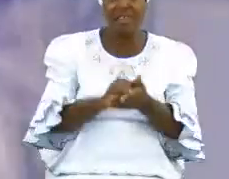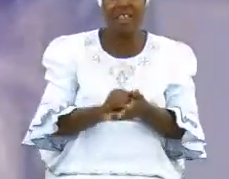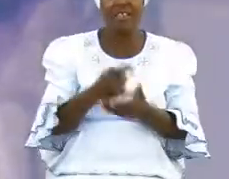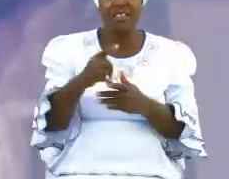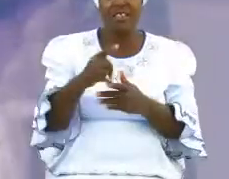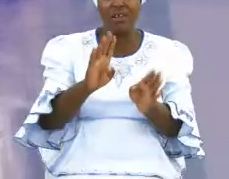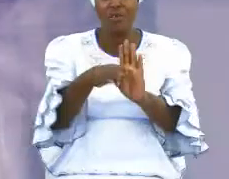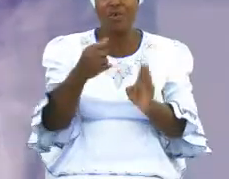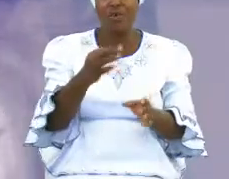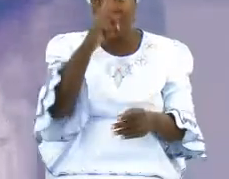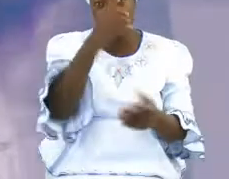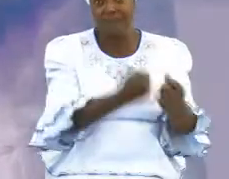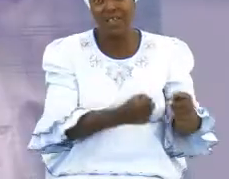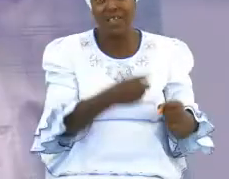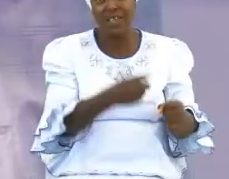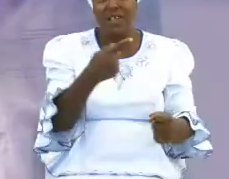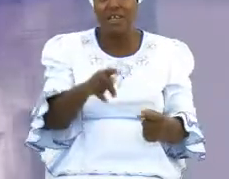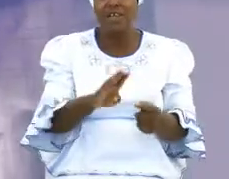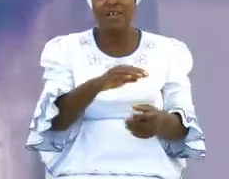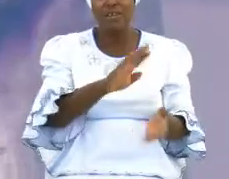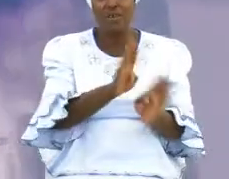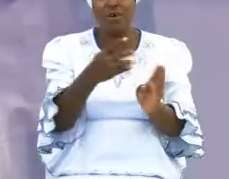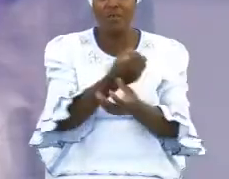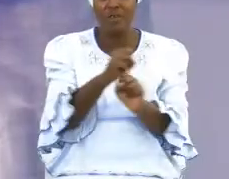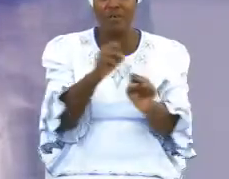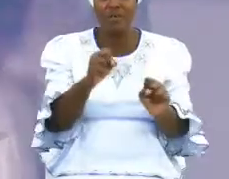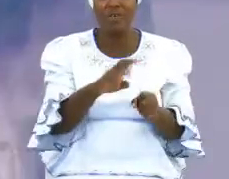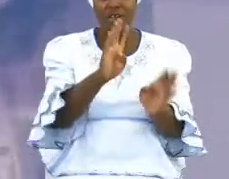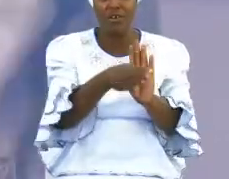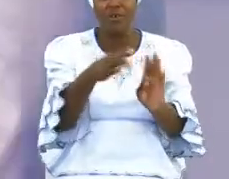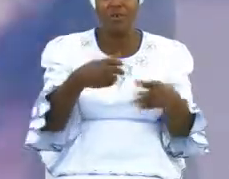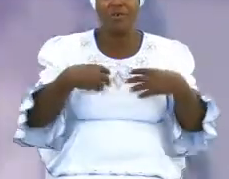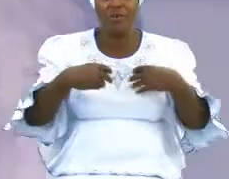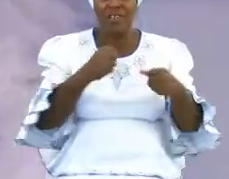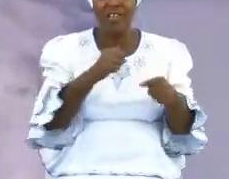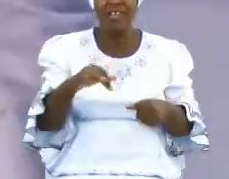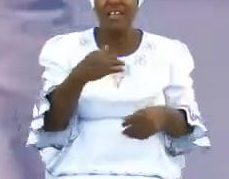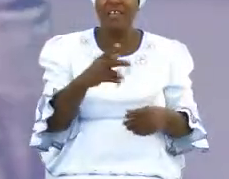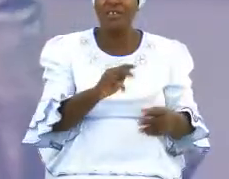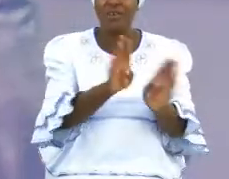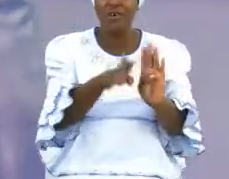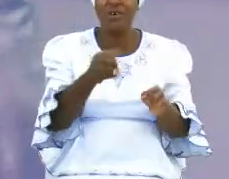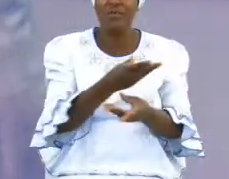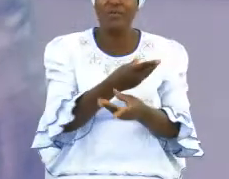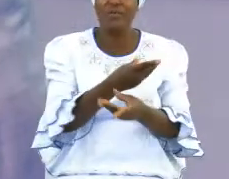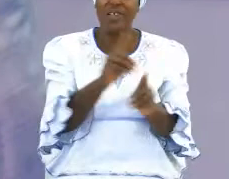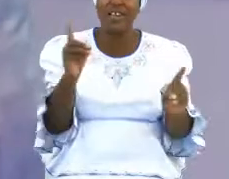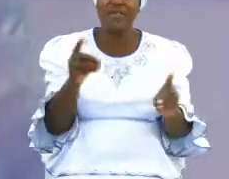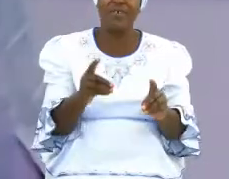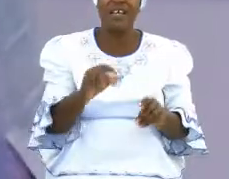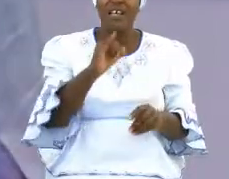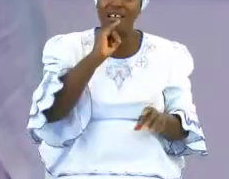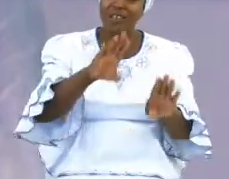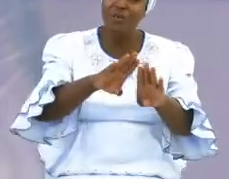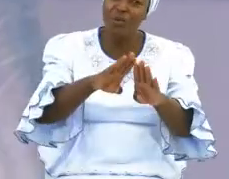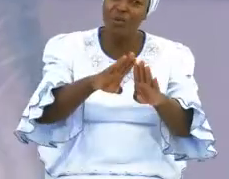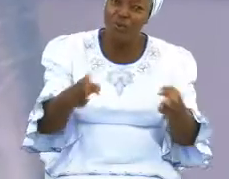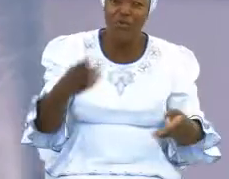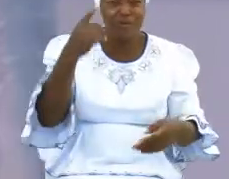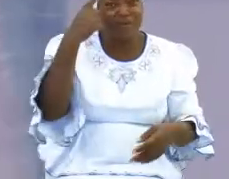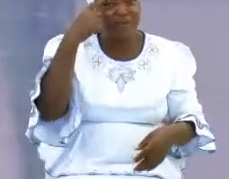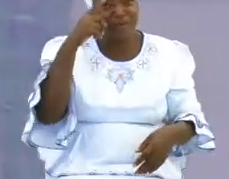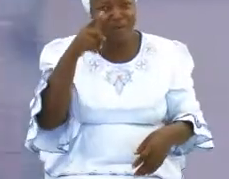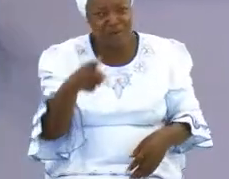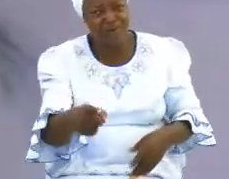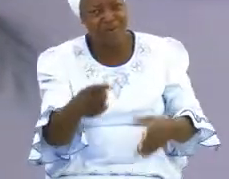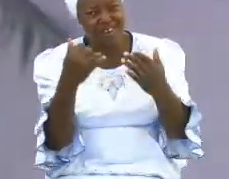the door of salvation, the door of healing, the door of deliverance is opened for you